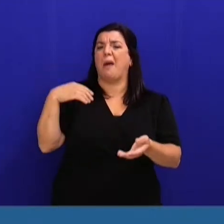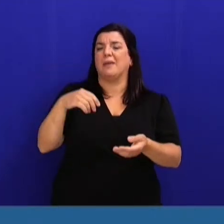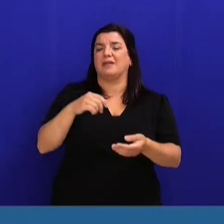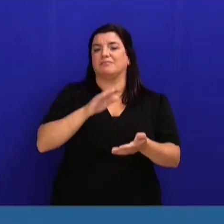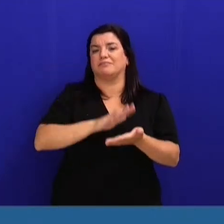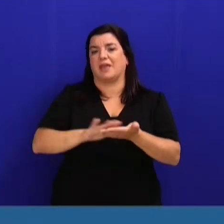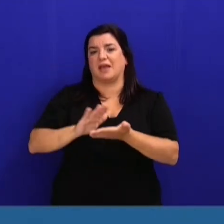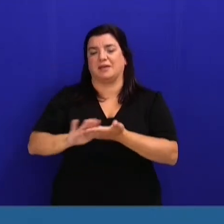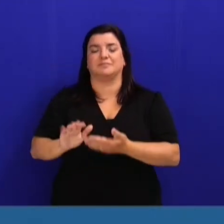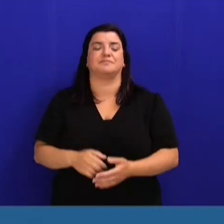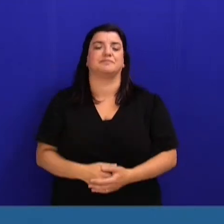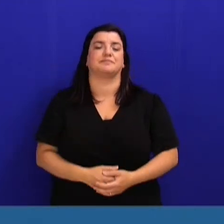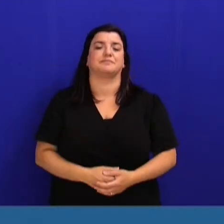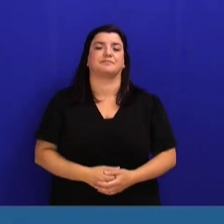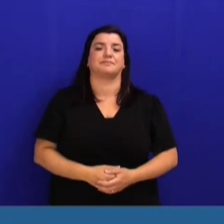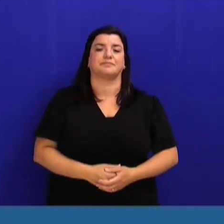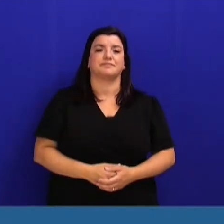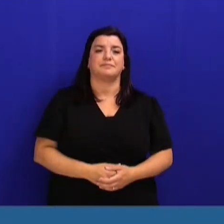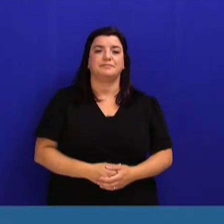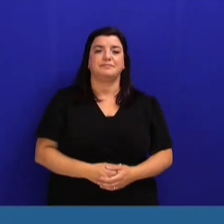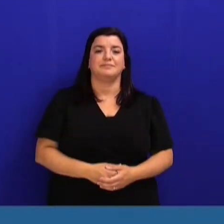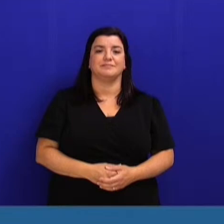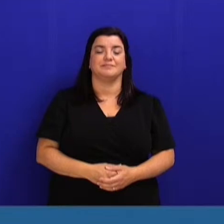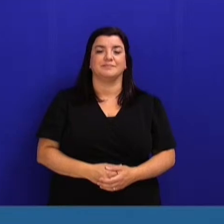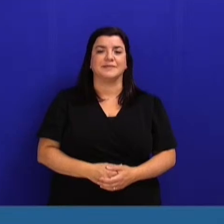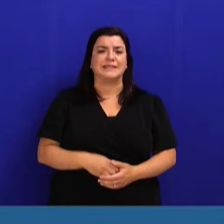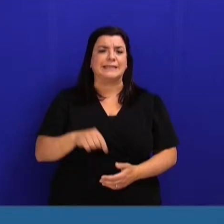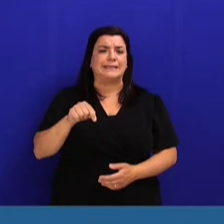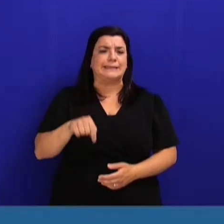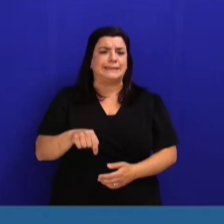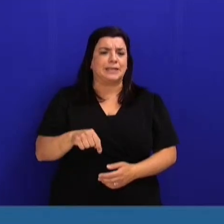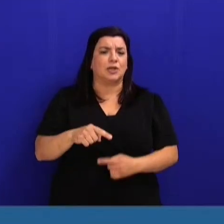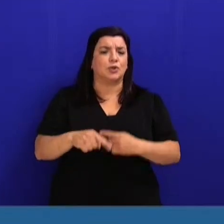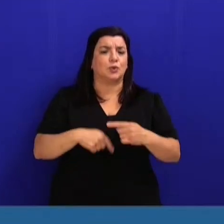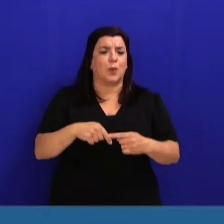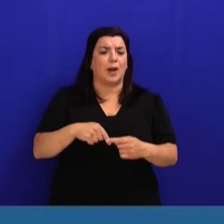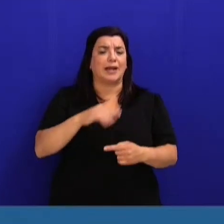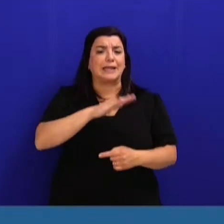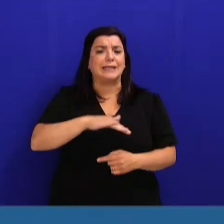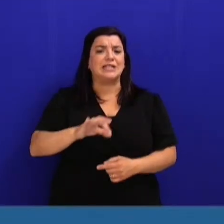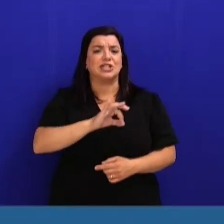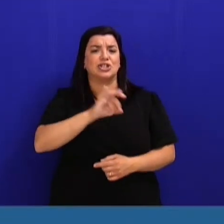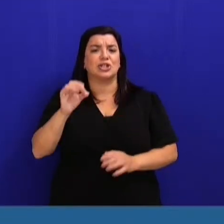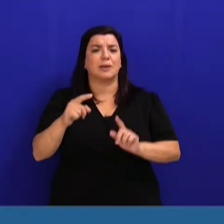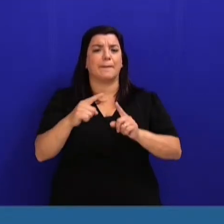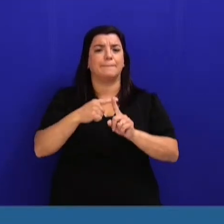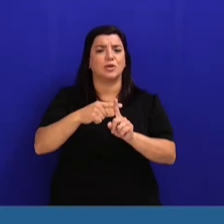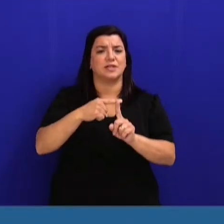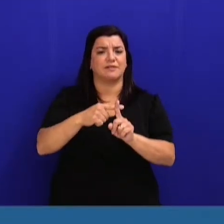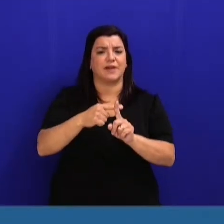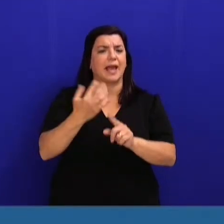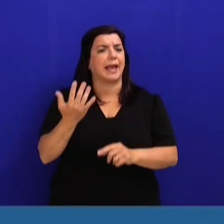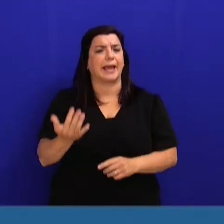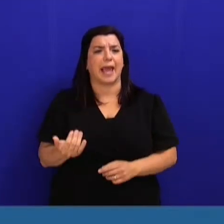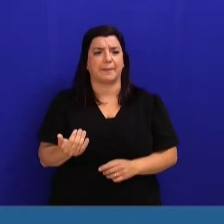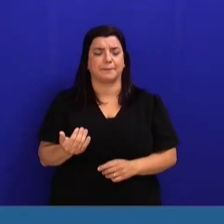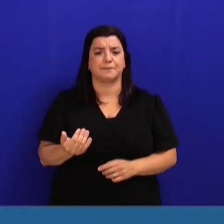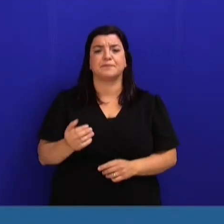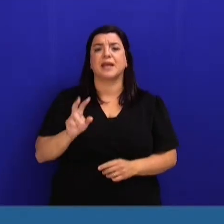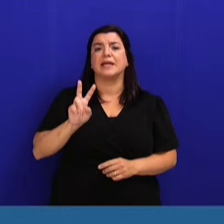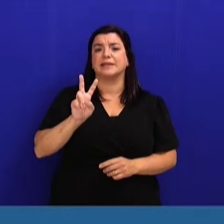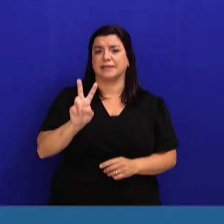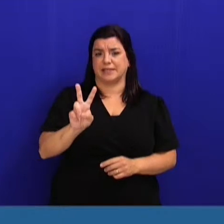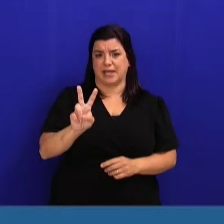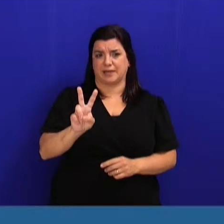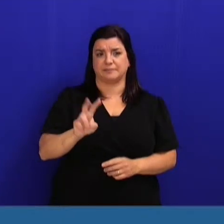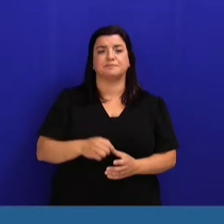huma tagħhom. X'in is-sitwazzjoni tal-każijiet? Dal-aħħar 24 siegħa kellna 2545 tests